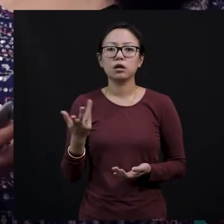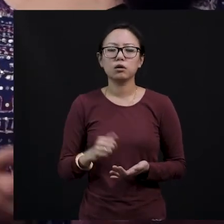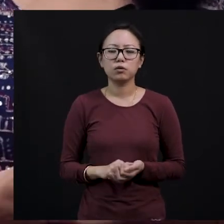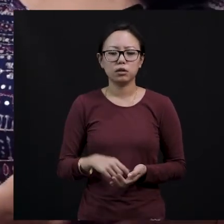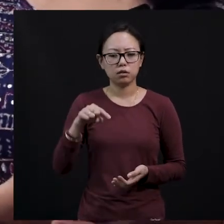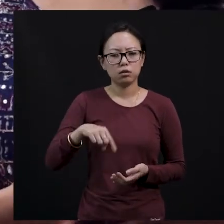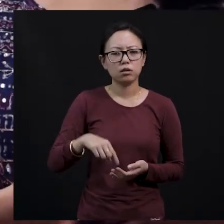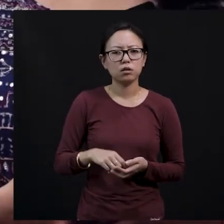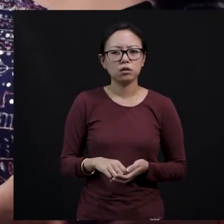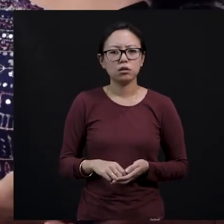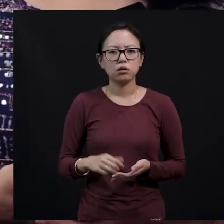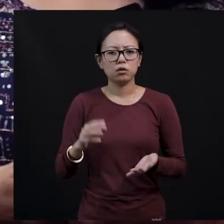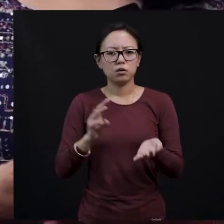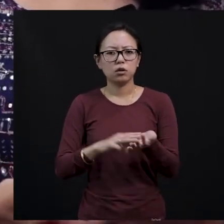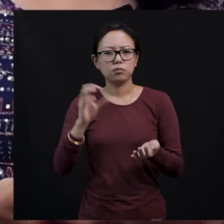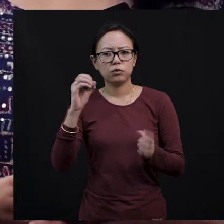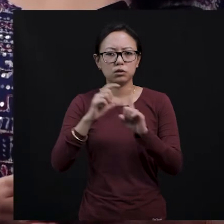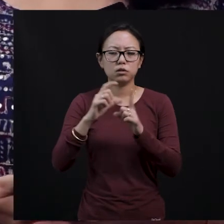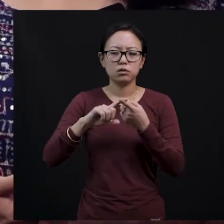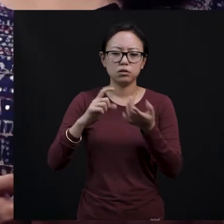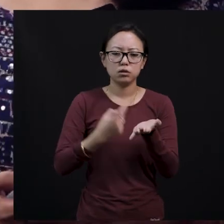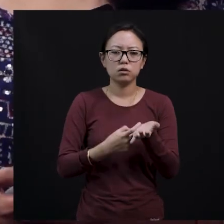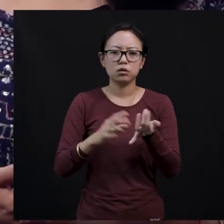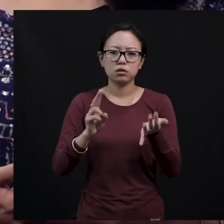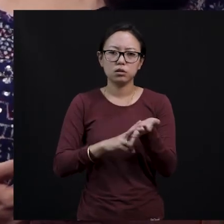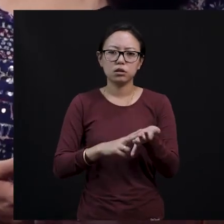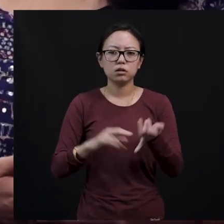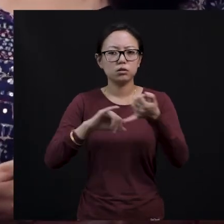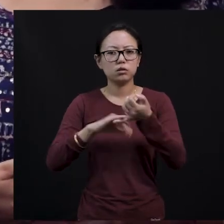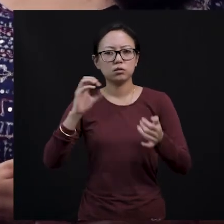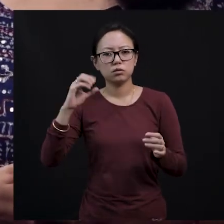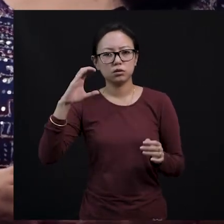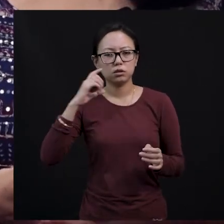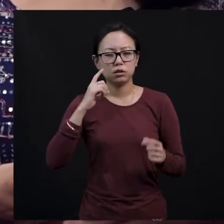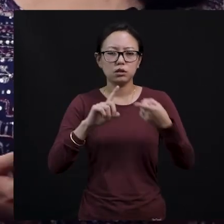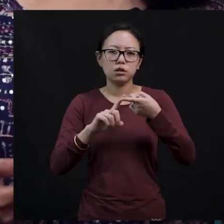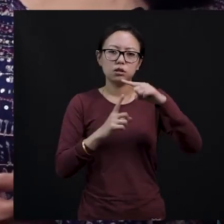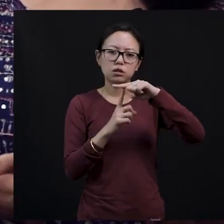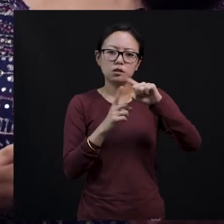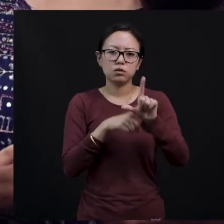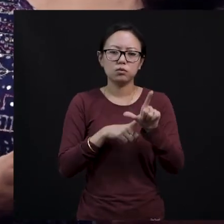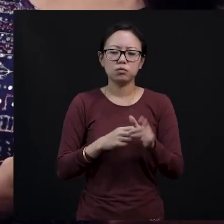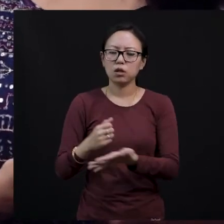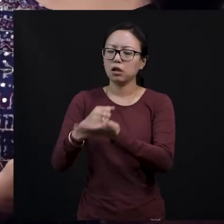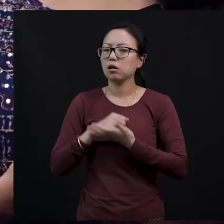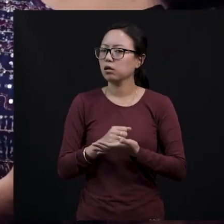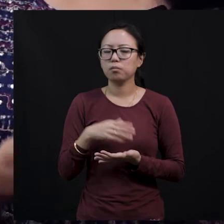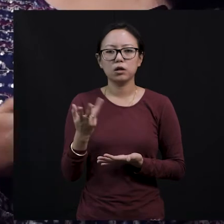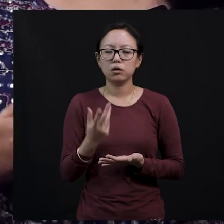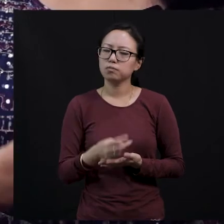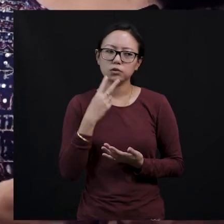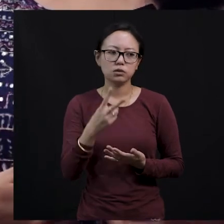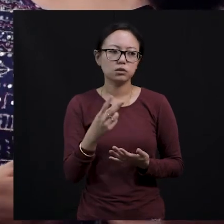good modern society? So it removed the ill and cured Indian religion. So Indian religion was